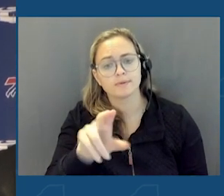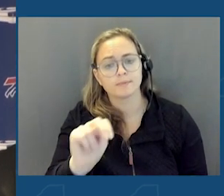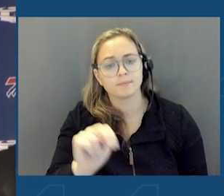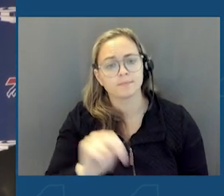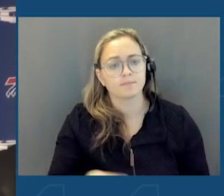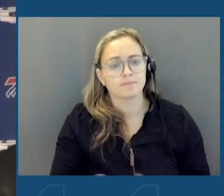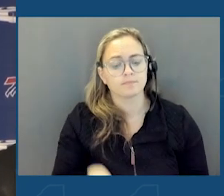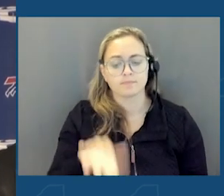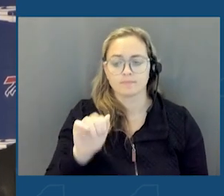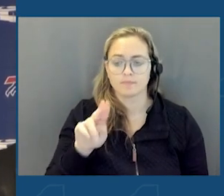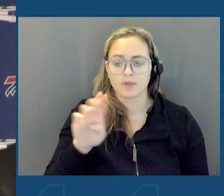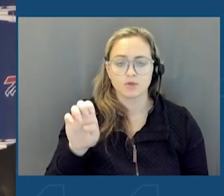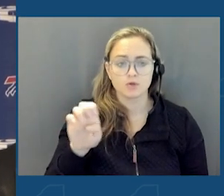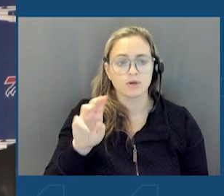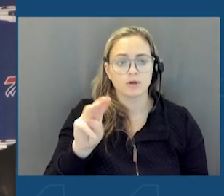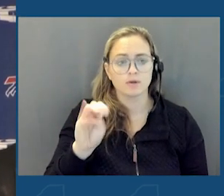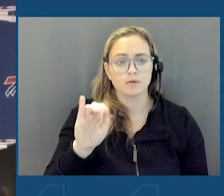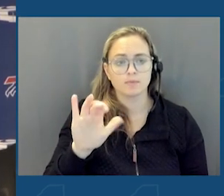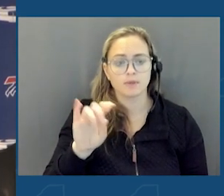Andre McNeil,